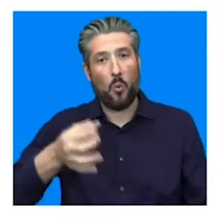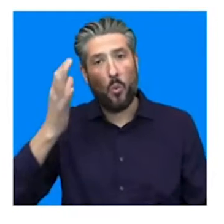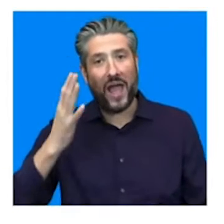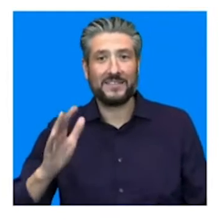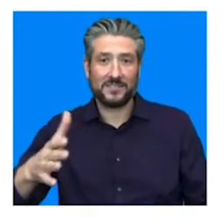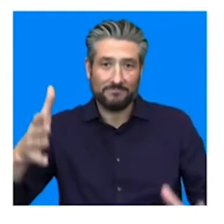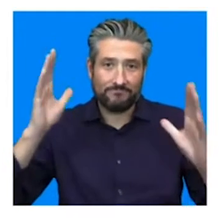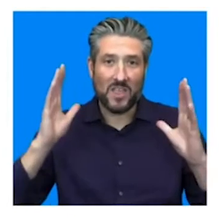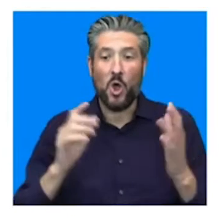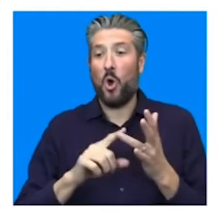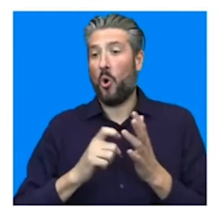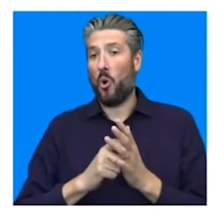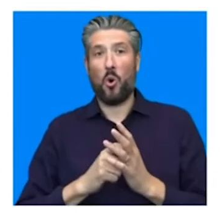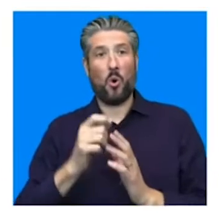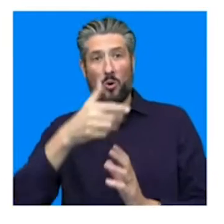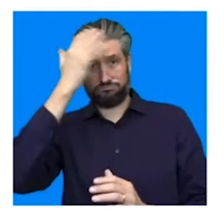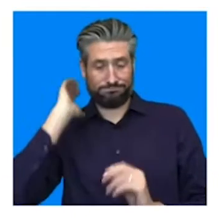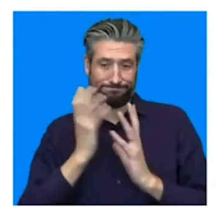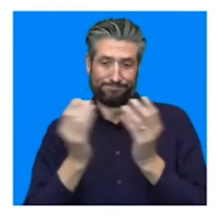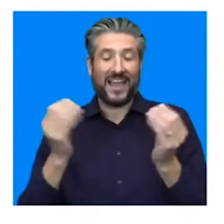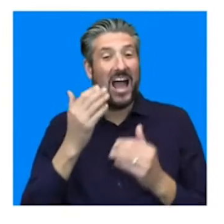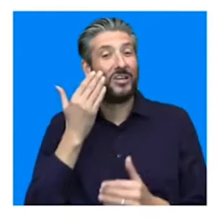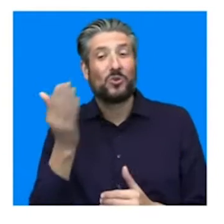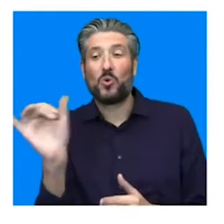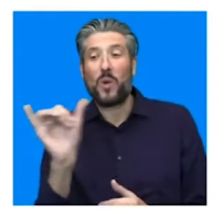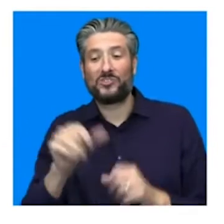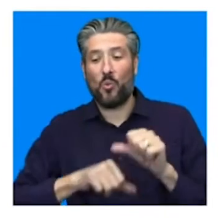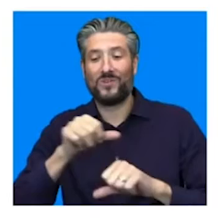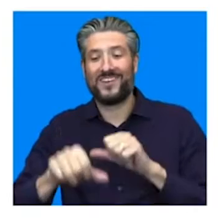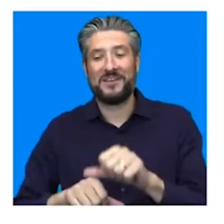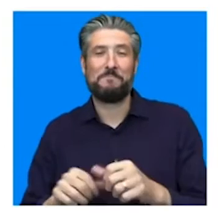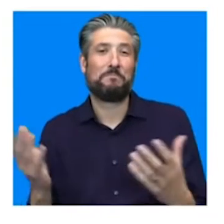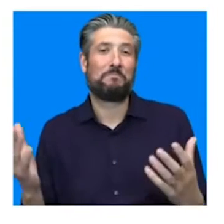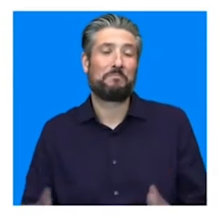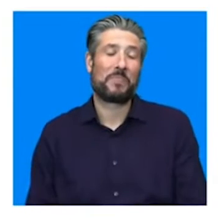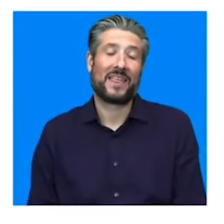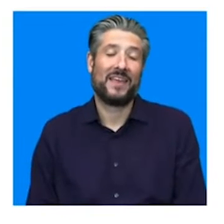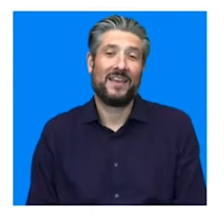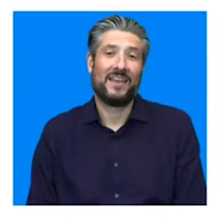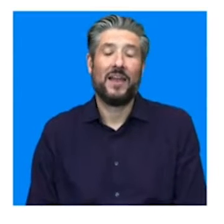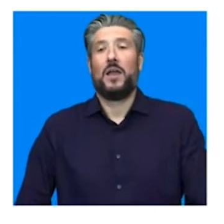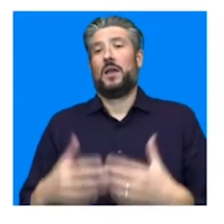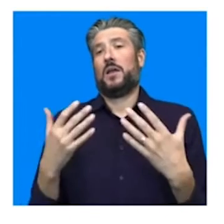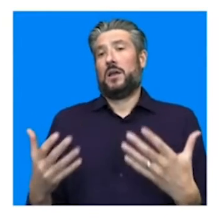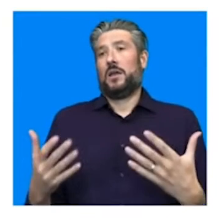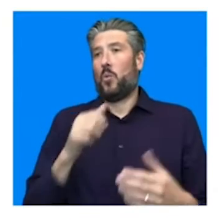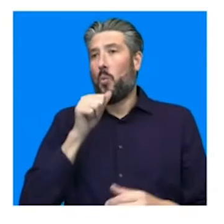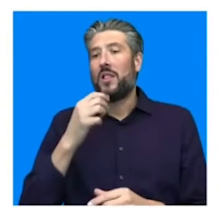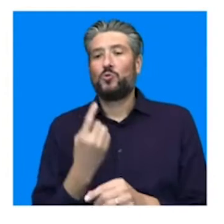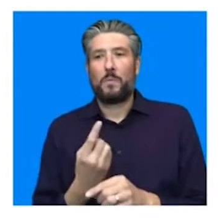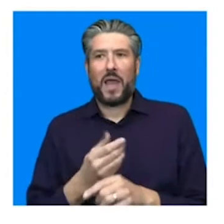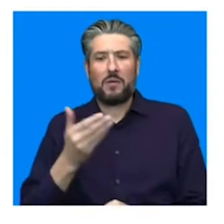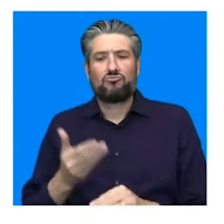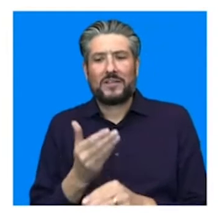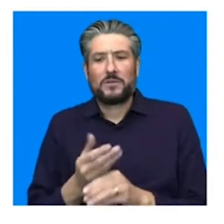all my hair or whether I'll go grey first. And baldness is certainly winning the fight at the moment. So today's talk is on practical methods for assessing